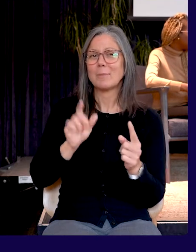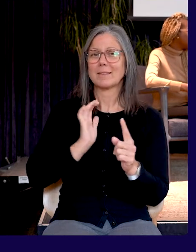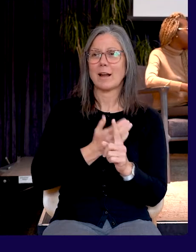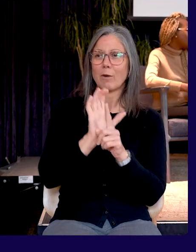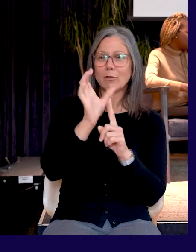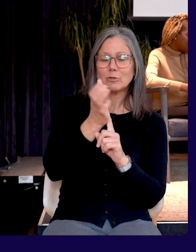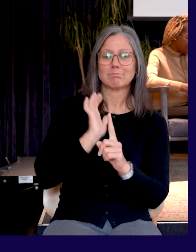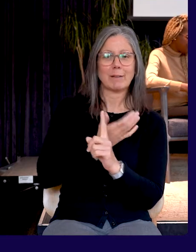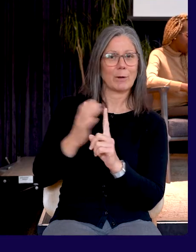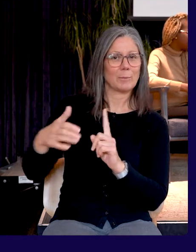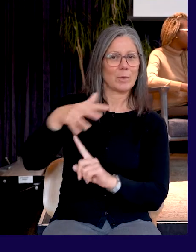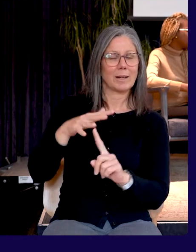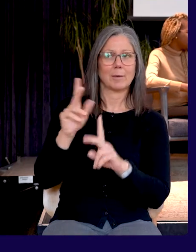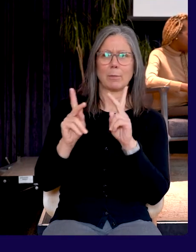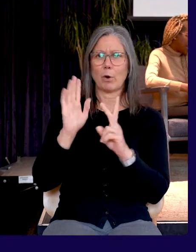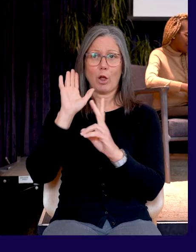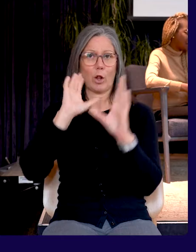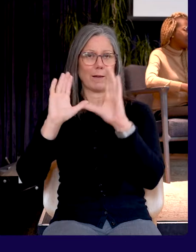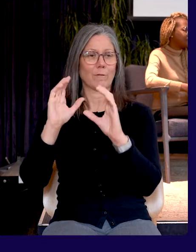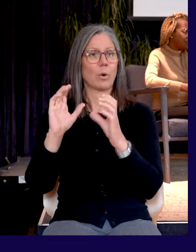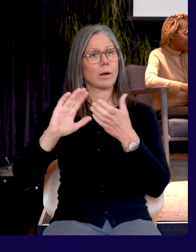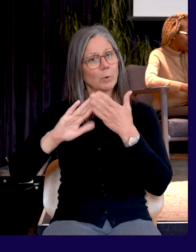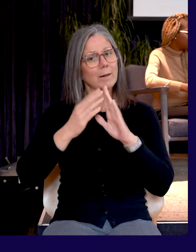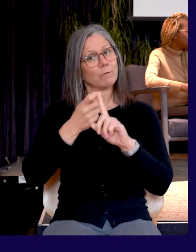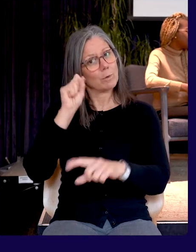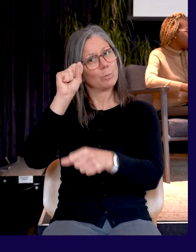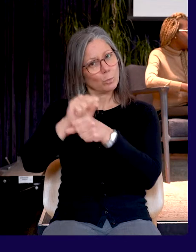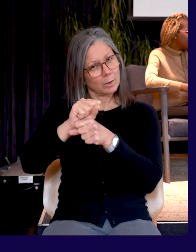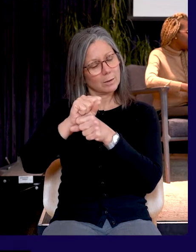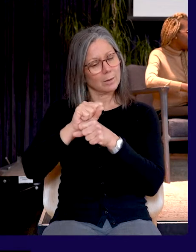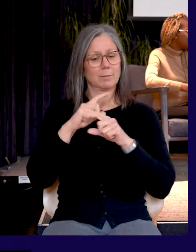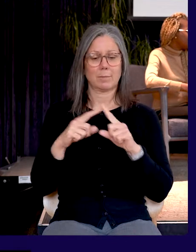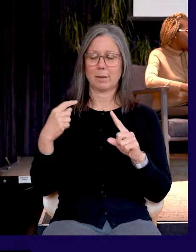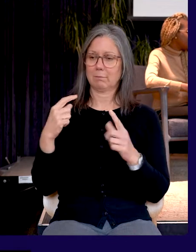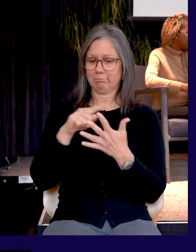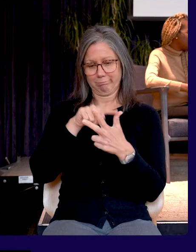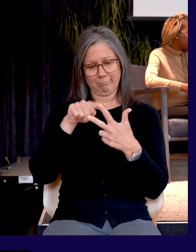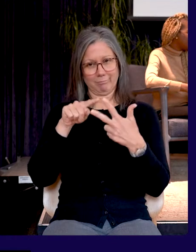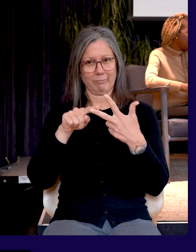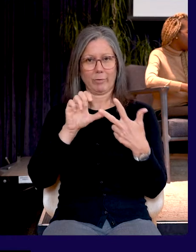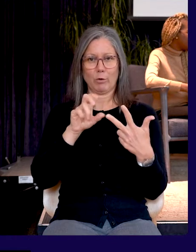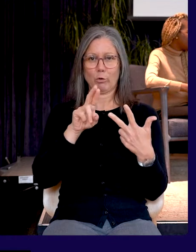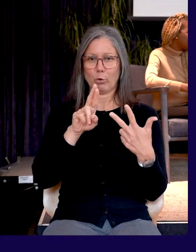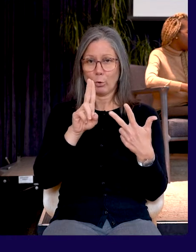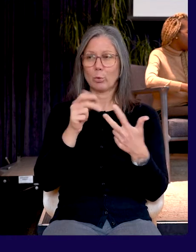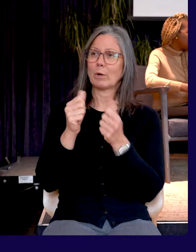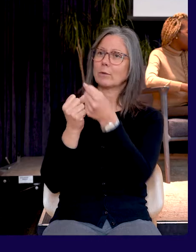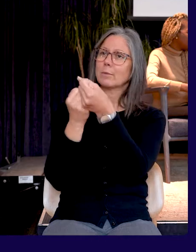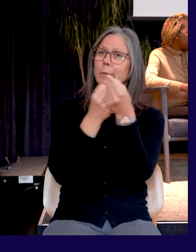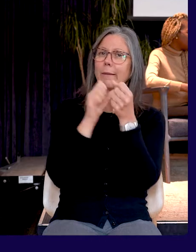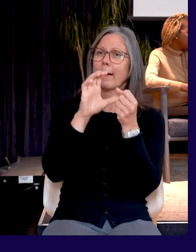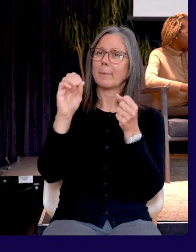decline of community. People are looking for community now from work, but those are the ways in which the crew is trying to support companies